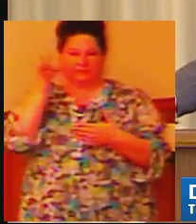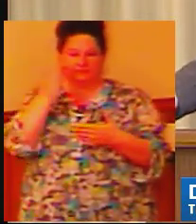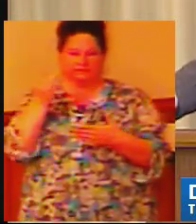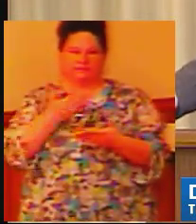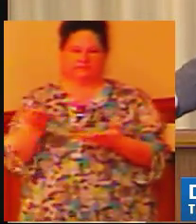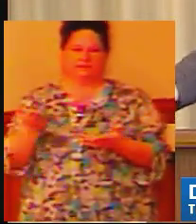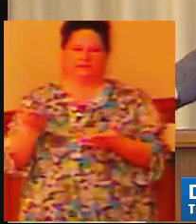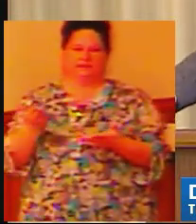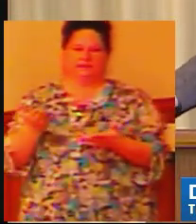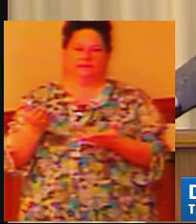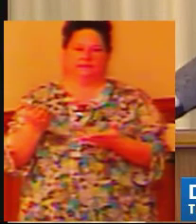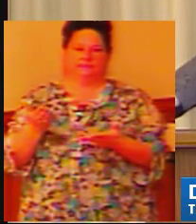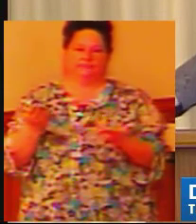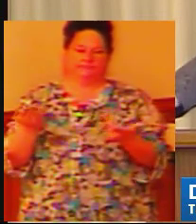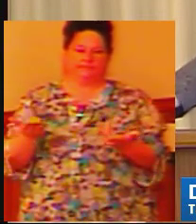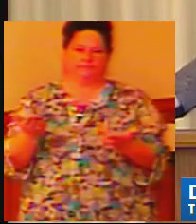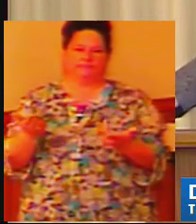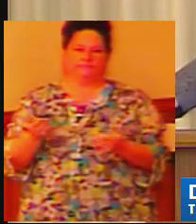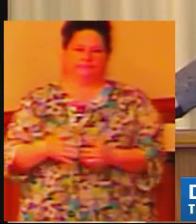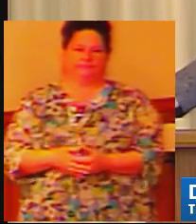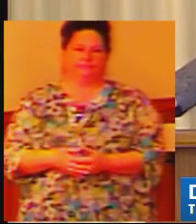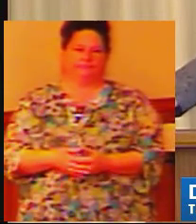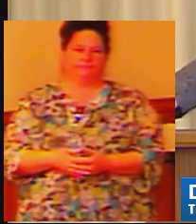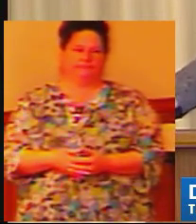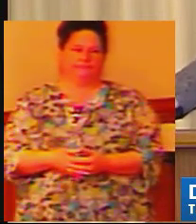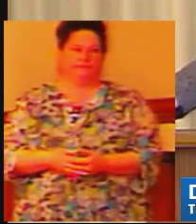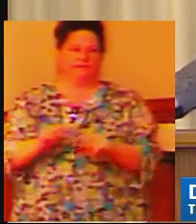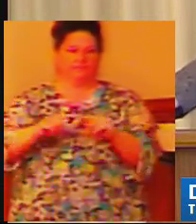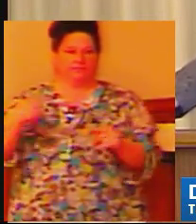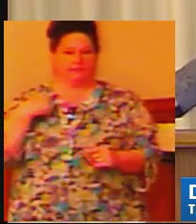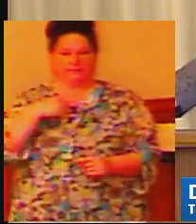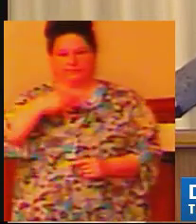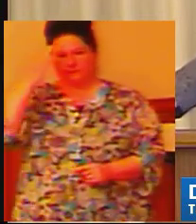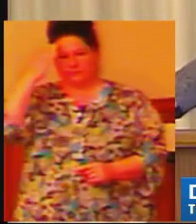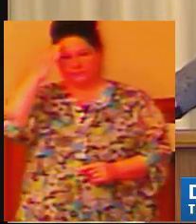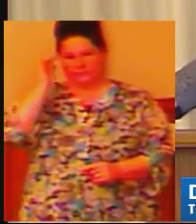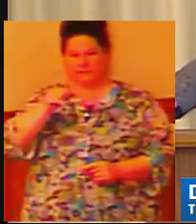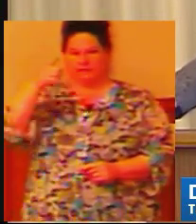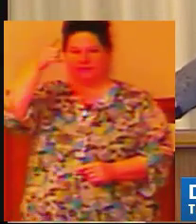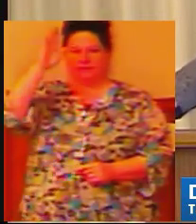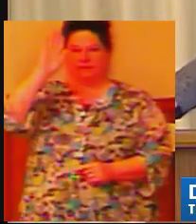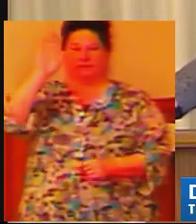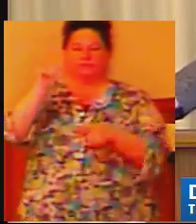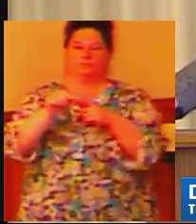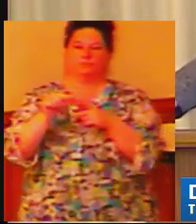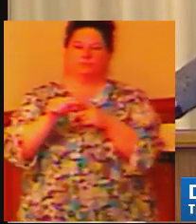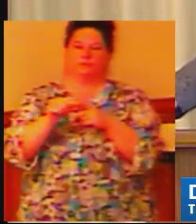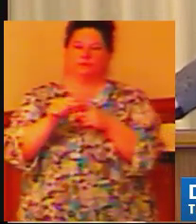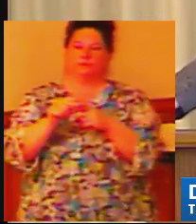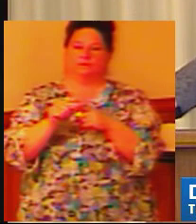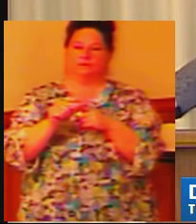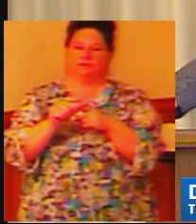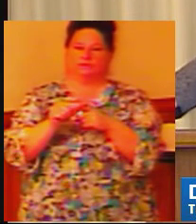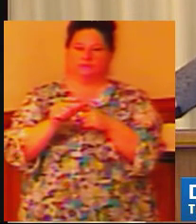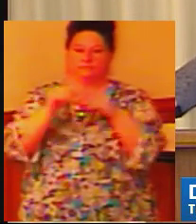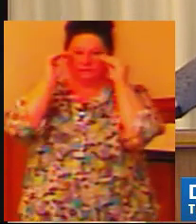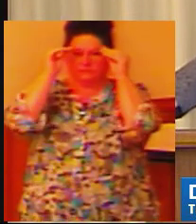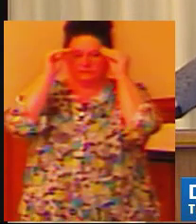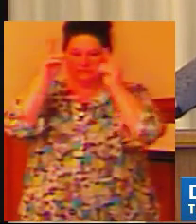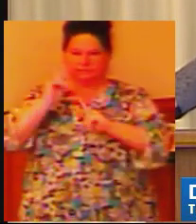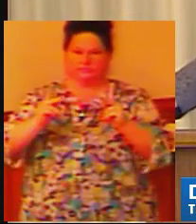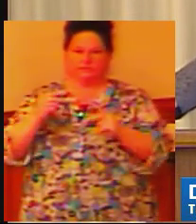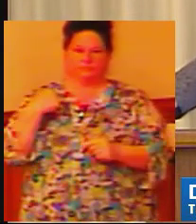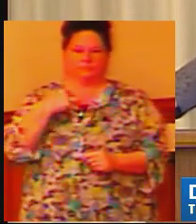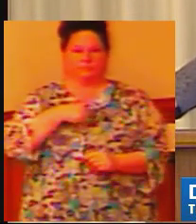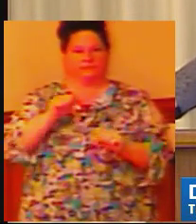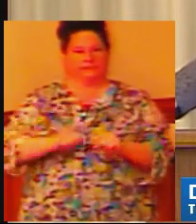of all that sort of business. But we know that God's word enlightens men. That's one thing we can